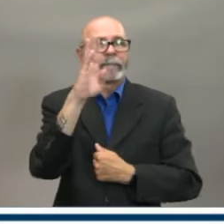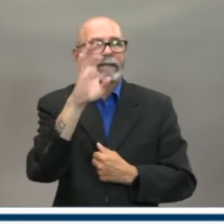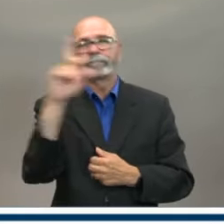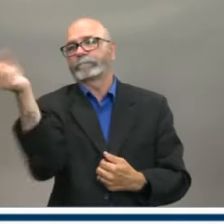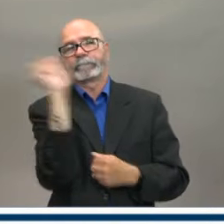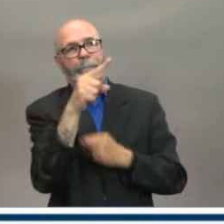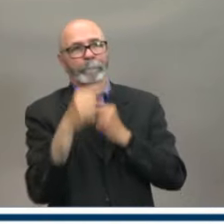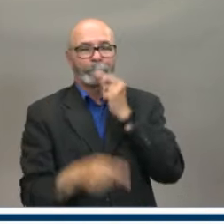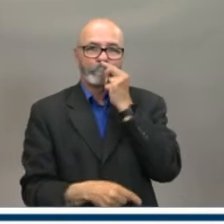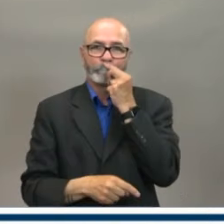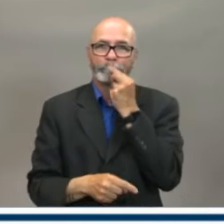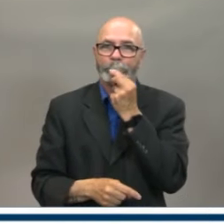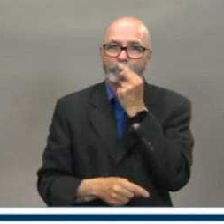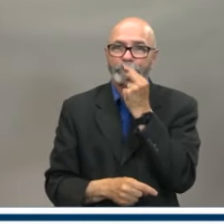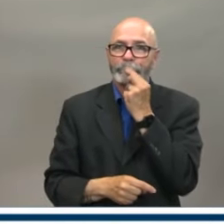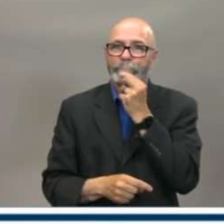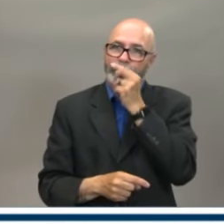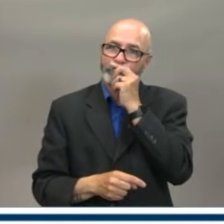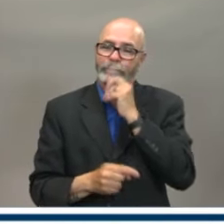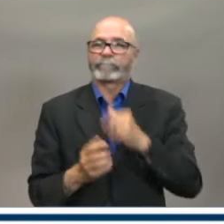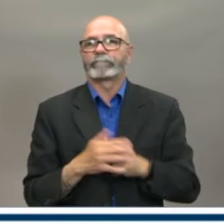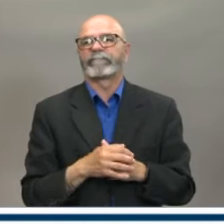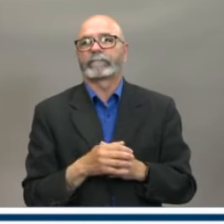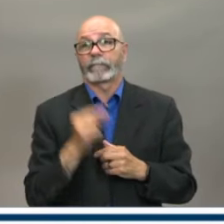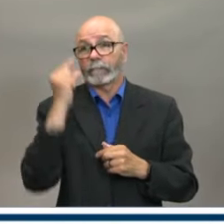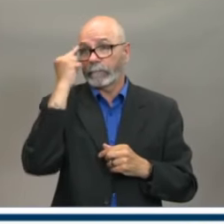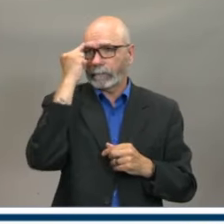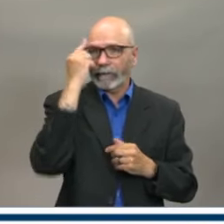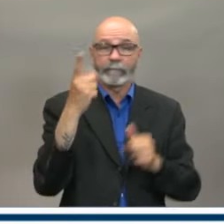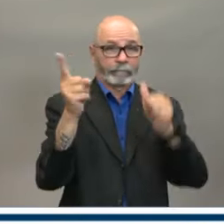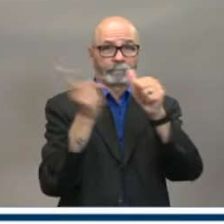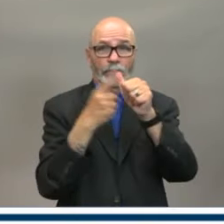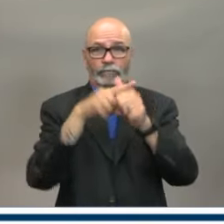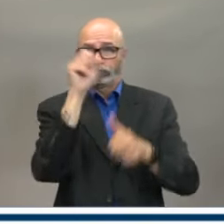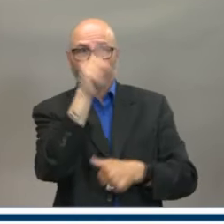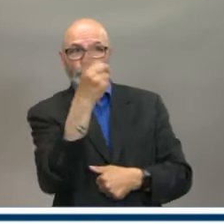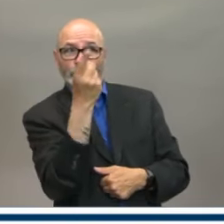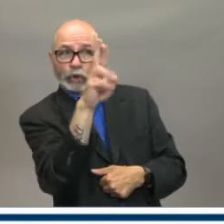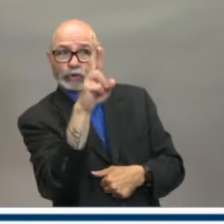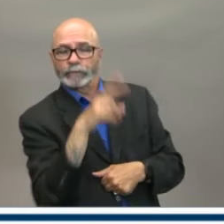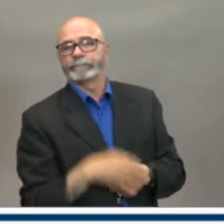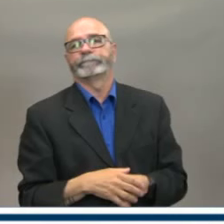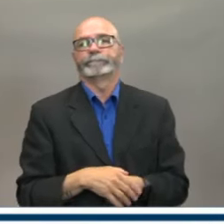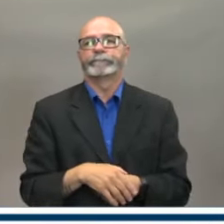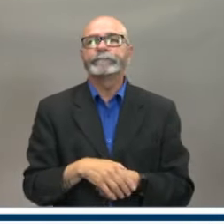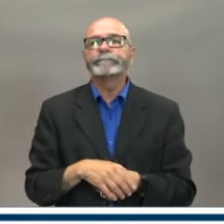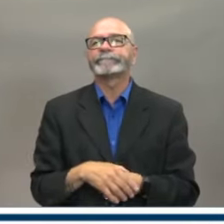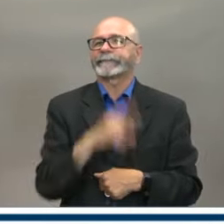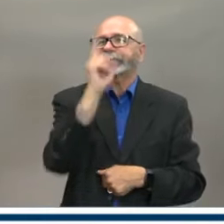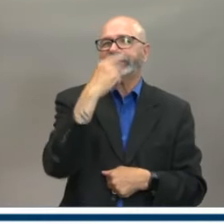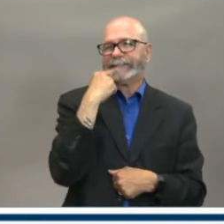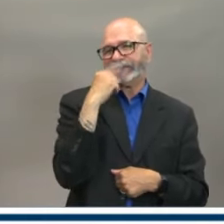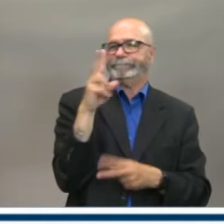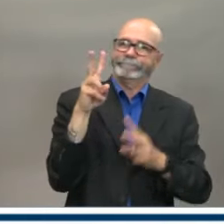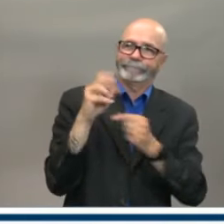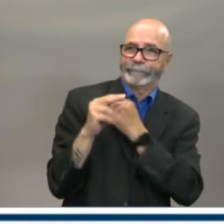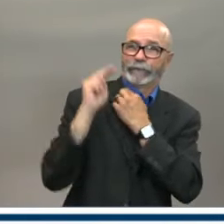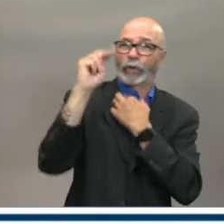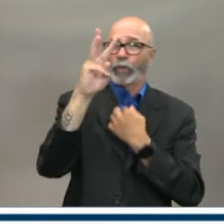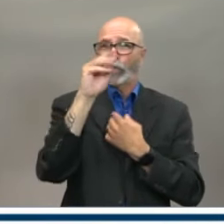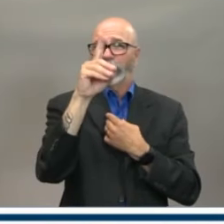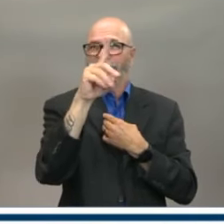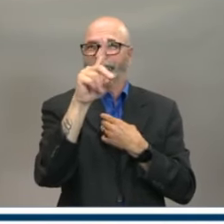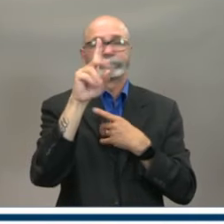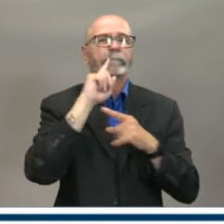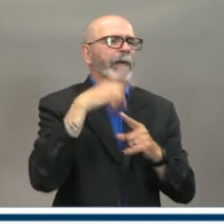Hello. My first question is for Dr. Strang. I believe you said to Natasha that you're looking at Northwood separately and looking